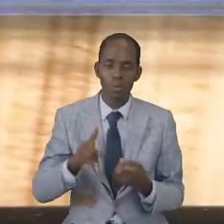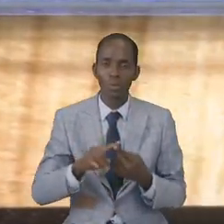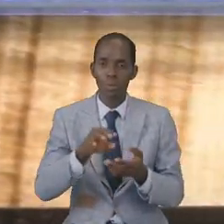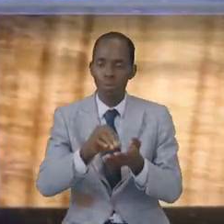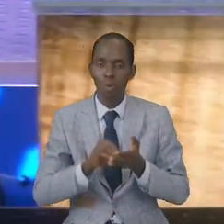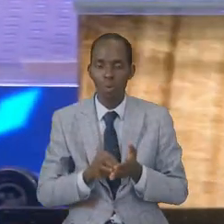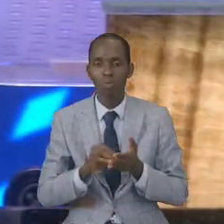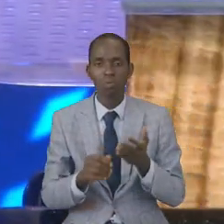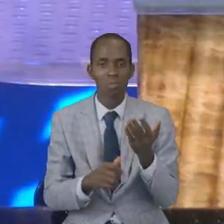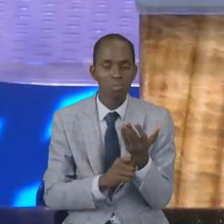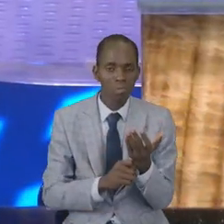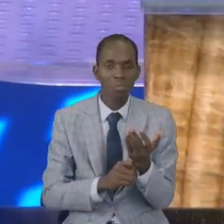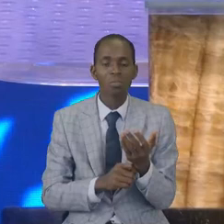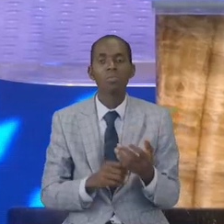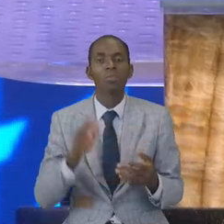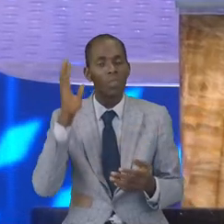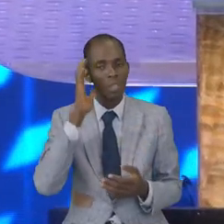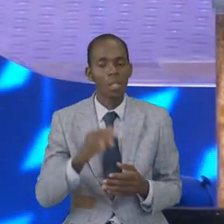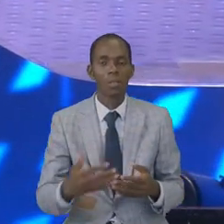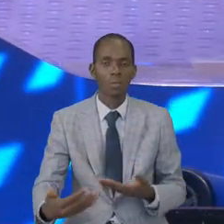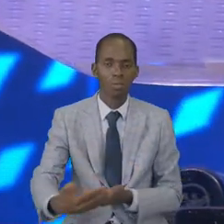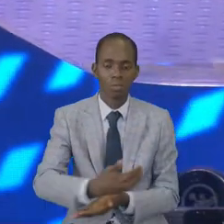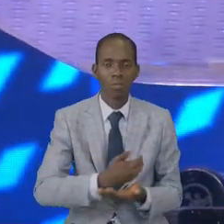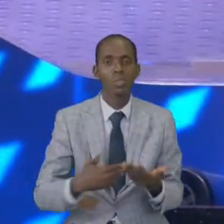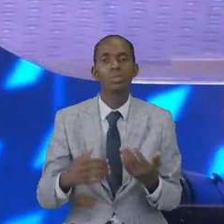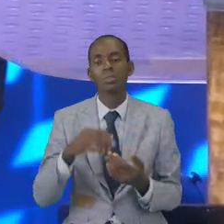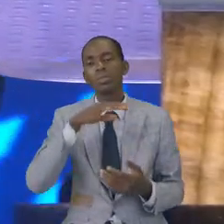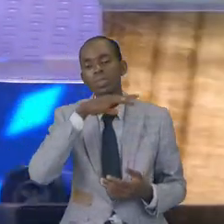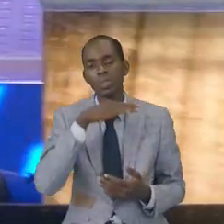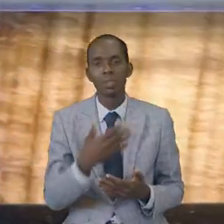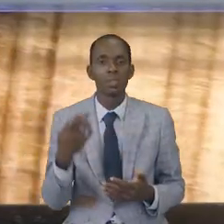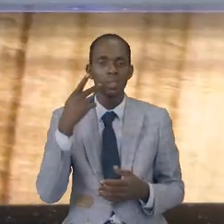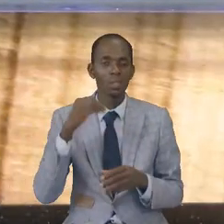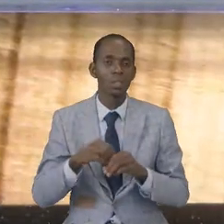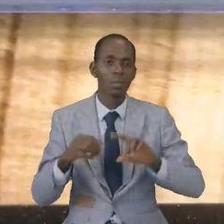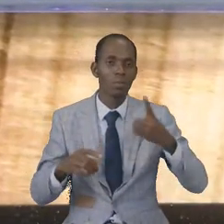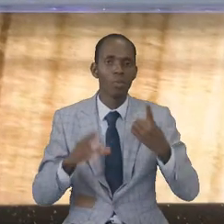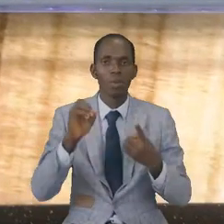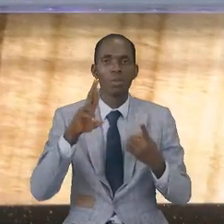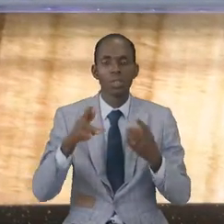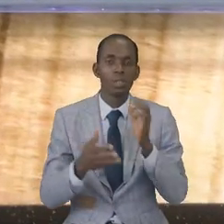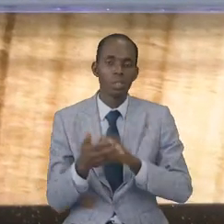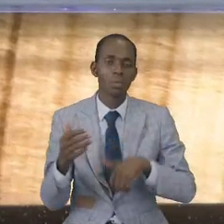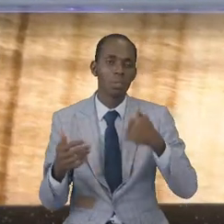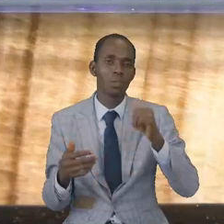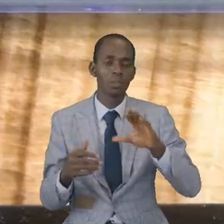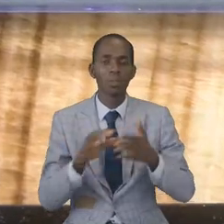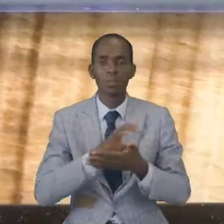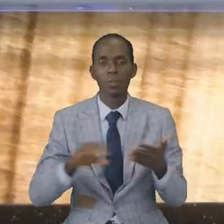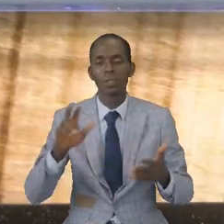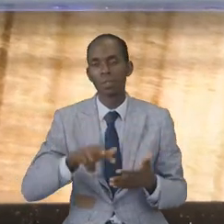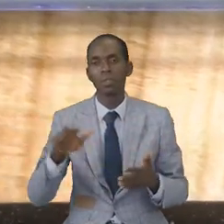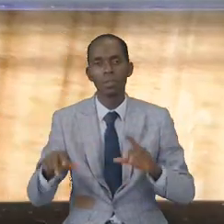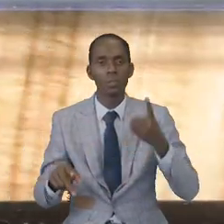flesh, his flesh shall reap corruption. We're looking at 1 Corinthians chapter 15 verse